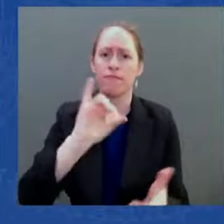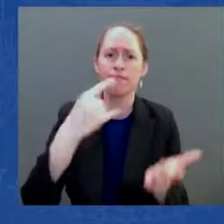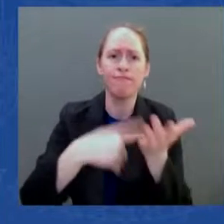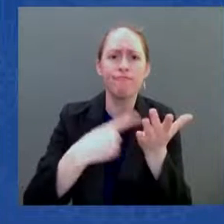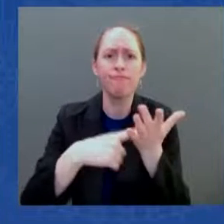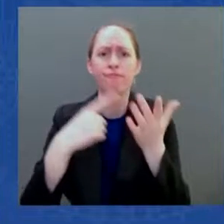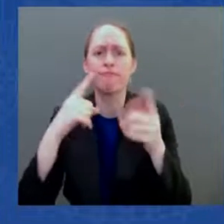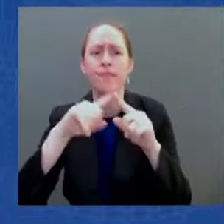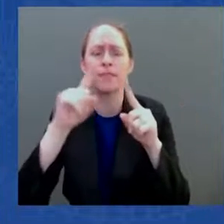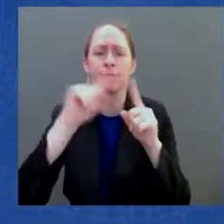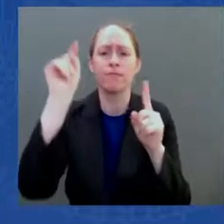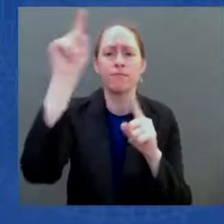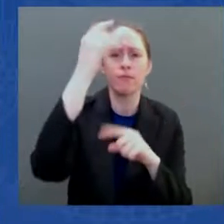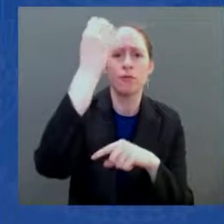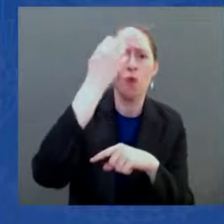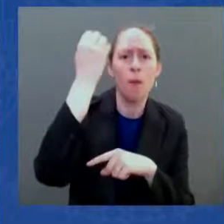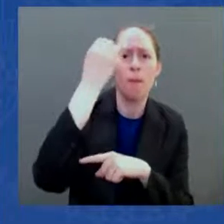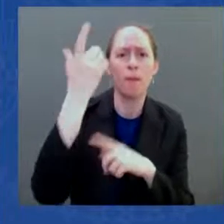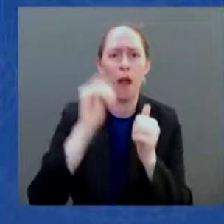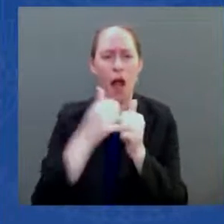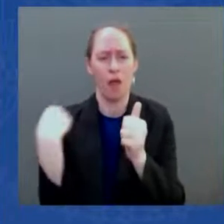stop Putin's brutality.